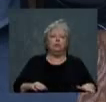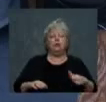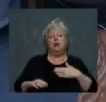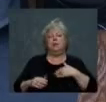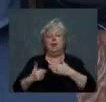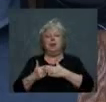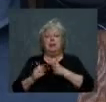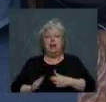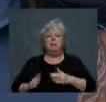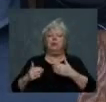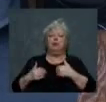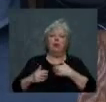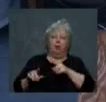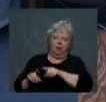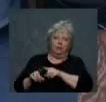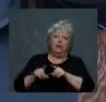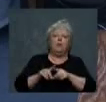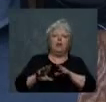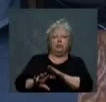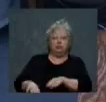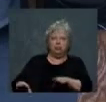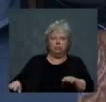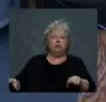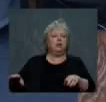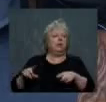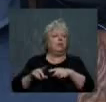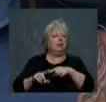children that go to their house, not to mention this house is